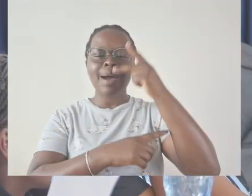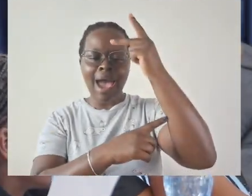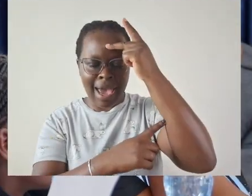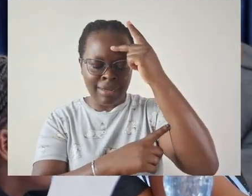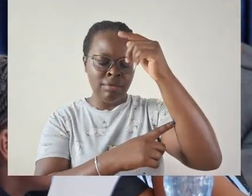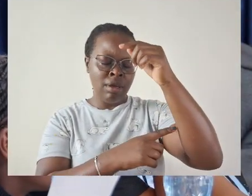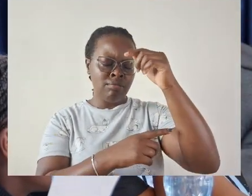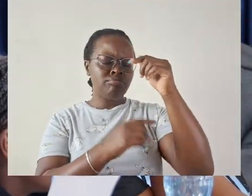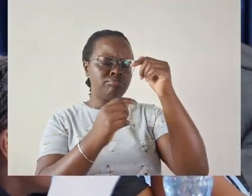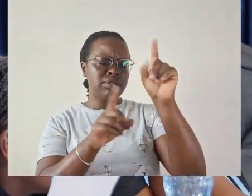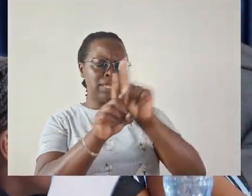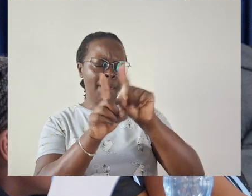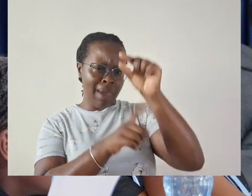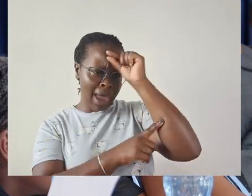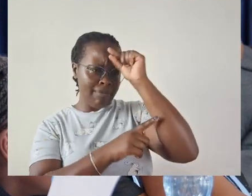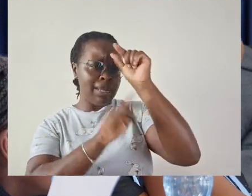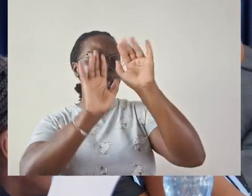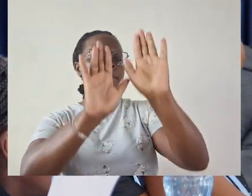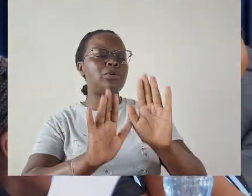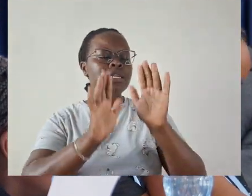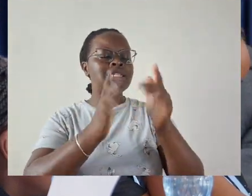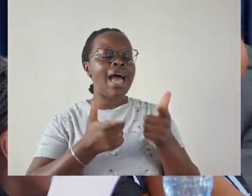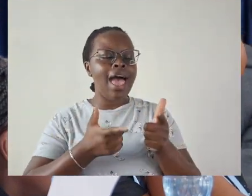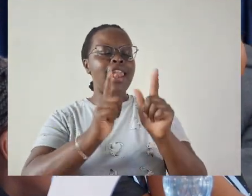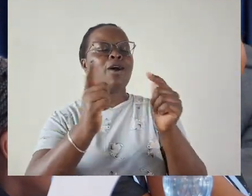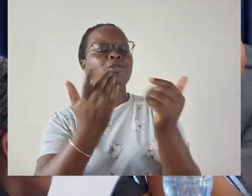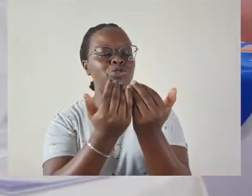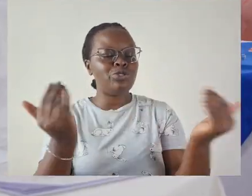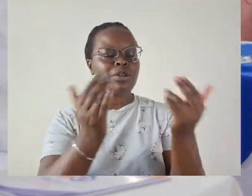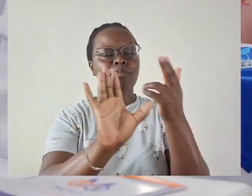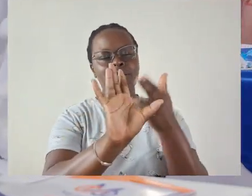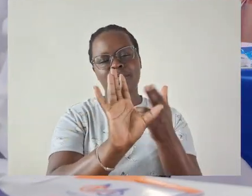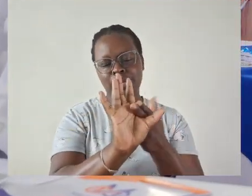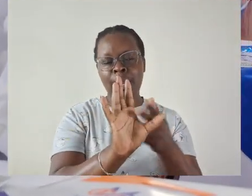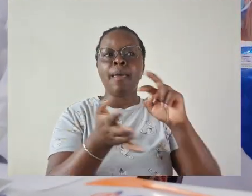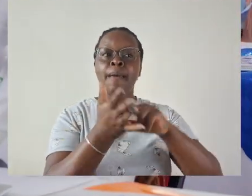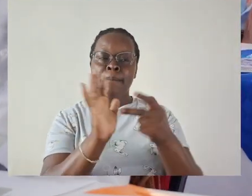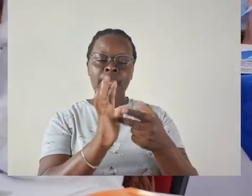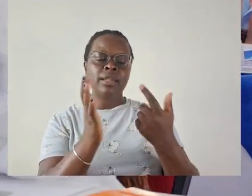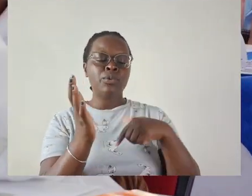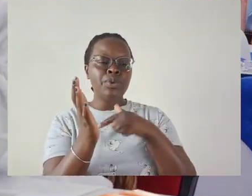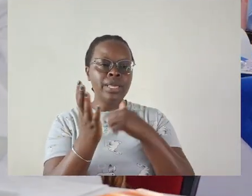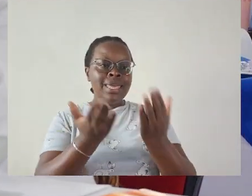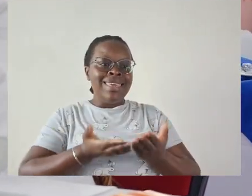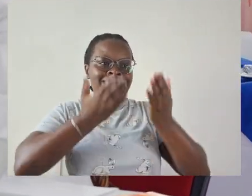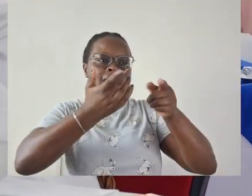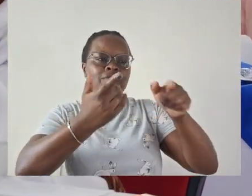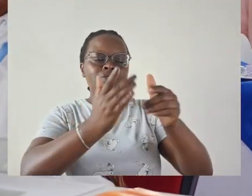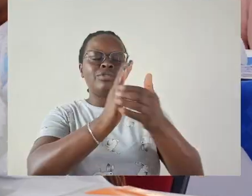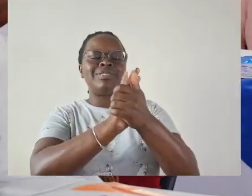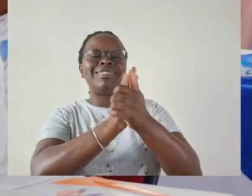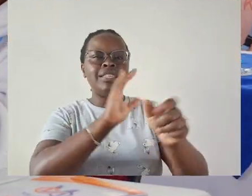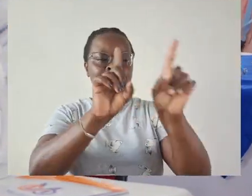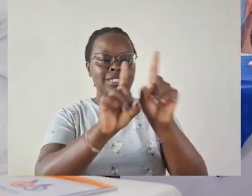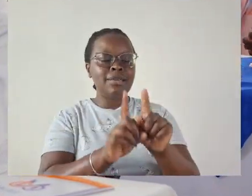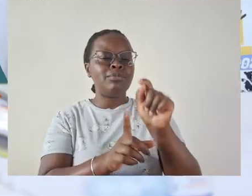to be able to express themselves and to participate. So in yielding, we work with adults to be able to yield some power to children, not